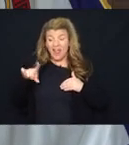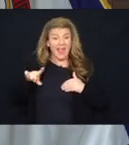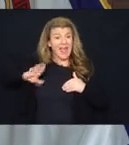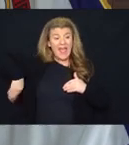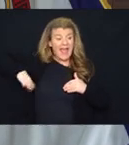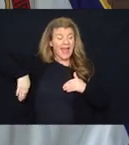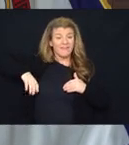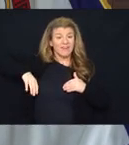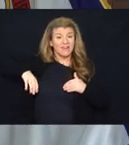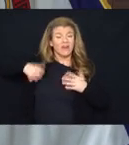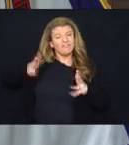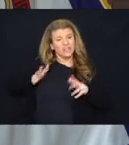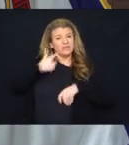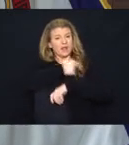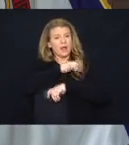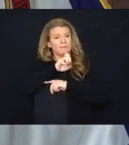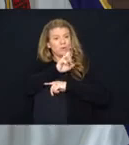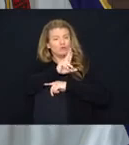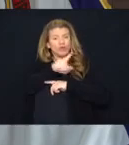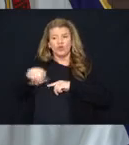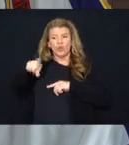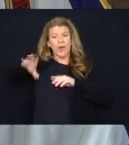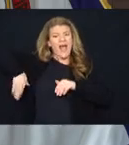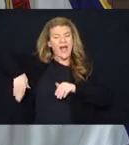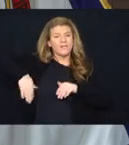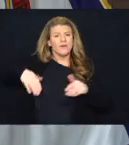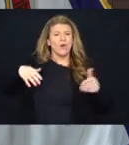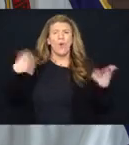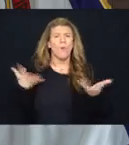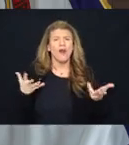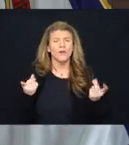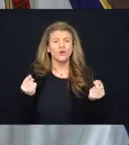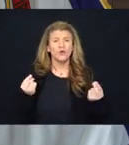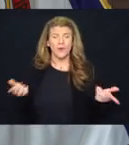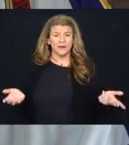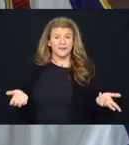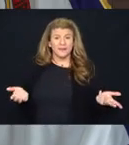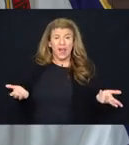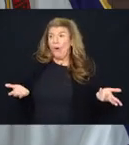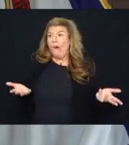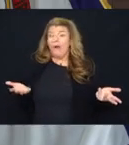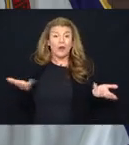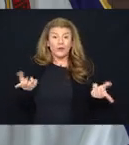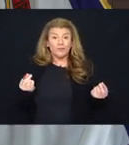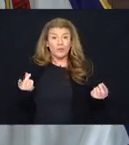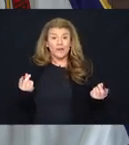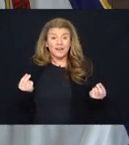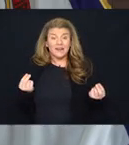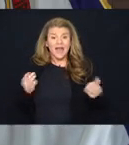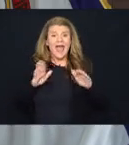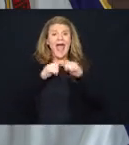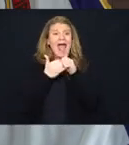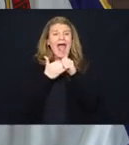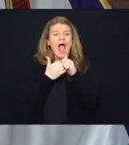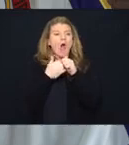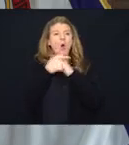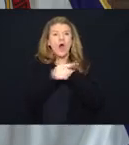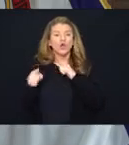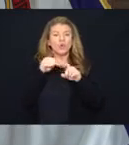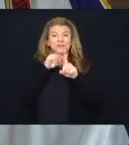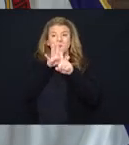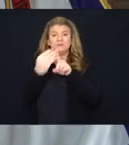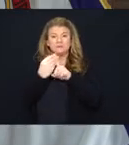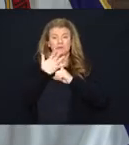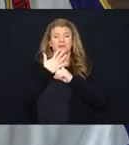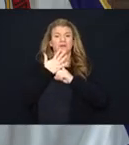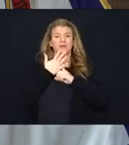booster shot, what are we doing? What in the world are you doing? How on earth are you exposing